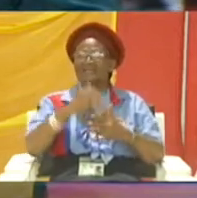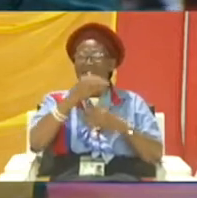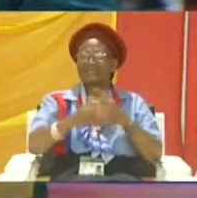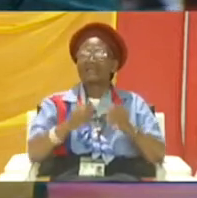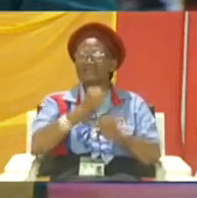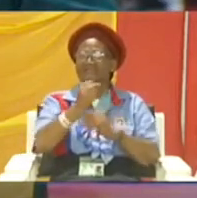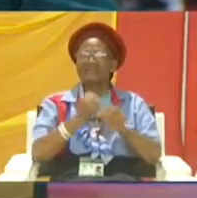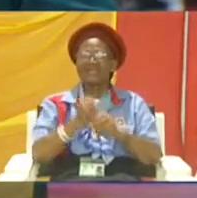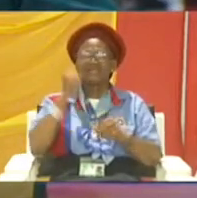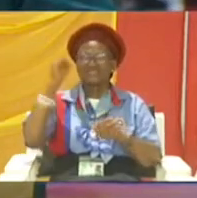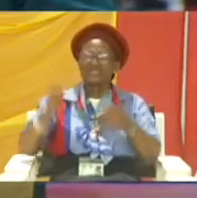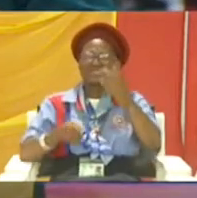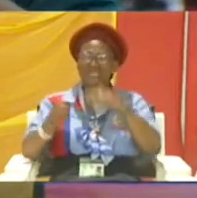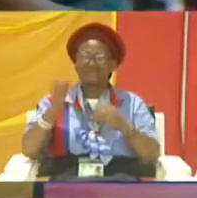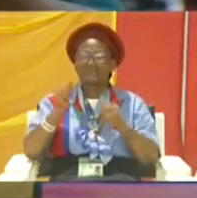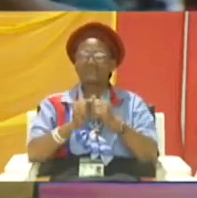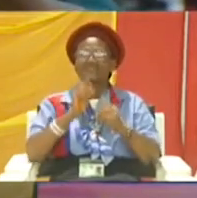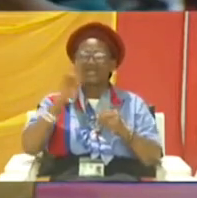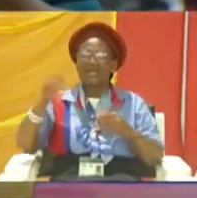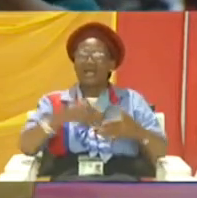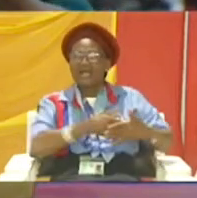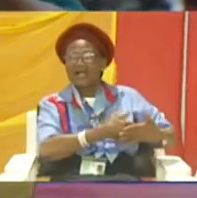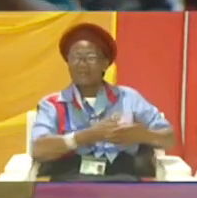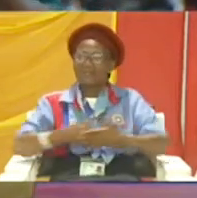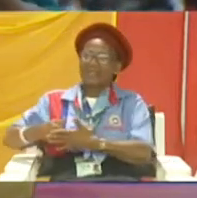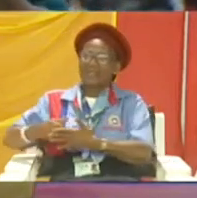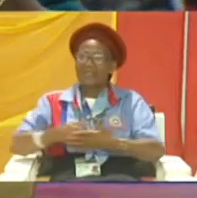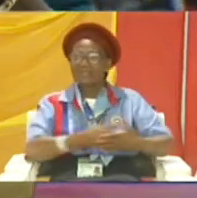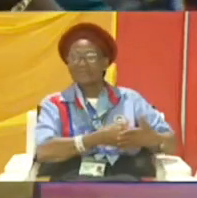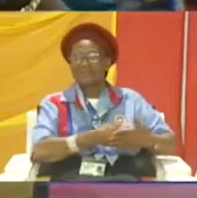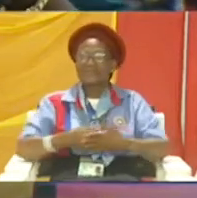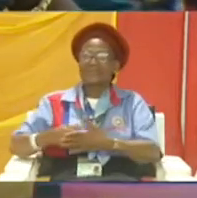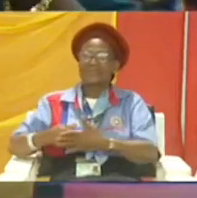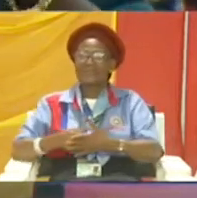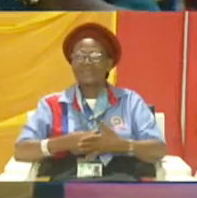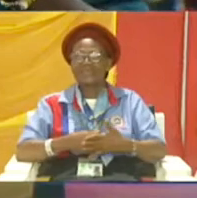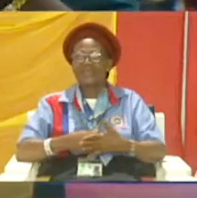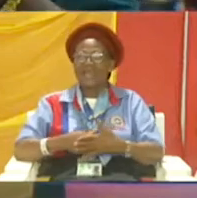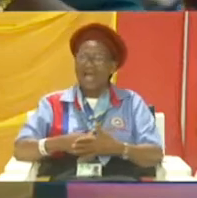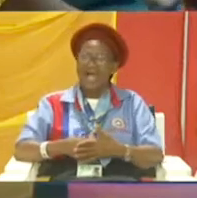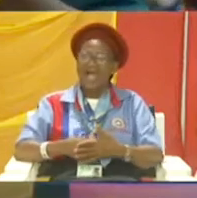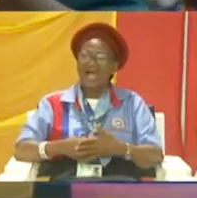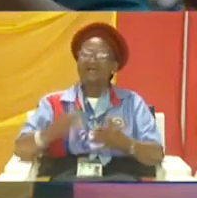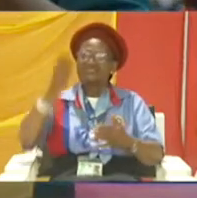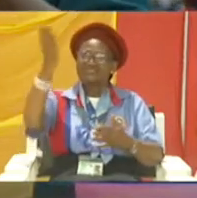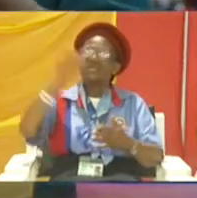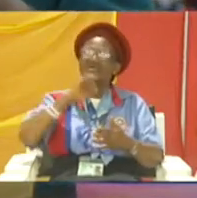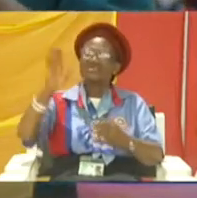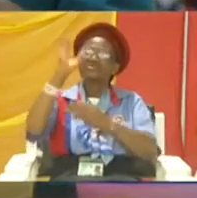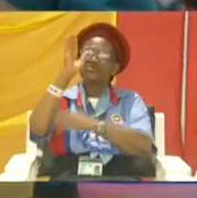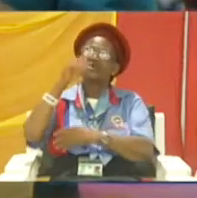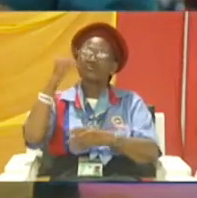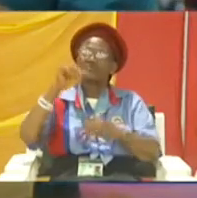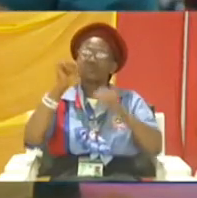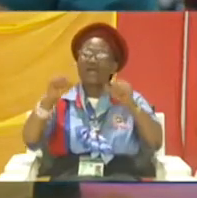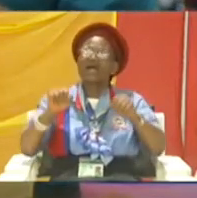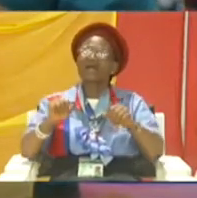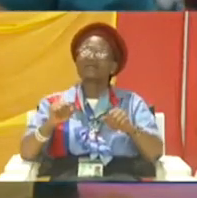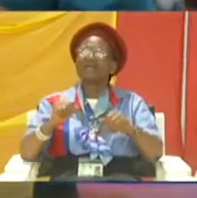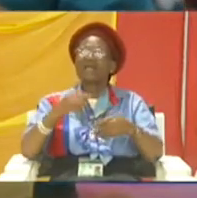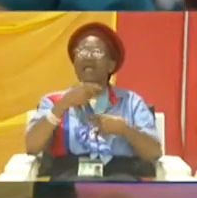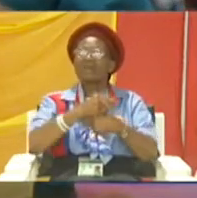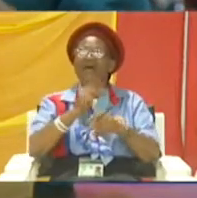her baby. See, there is a God who can perform creative